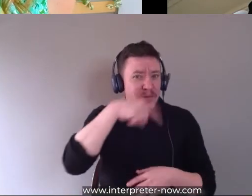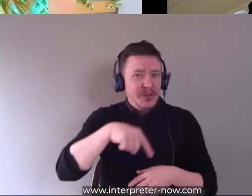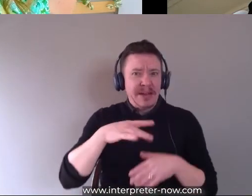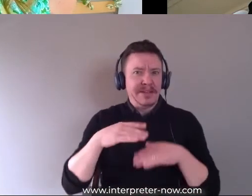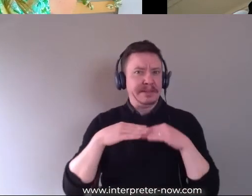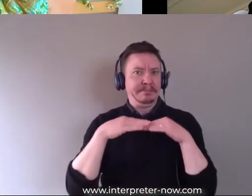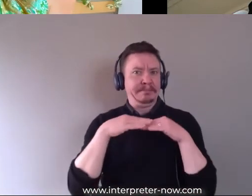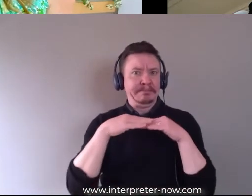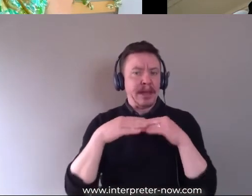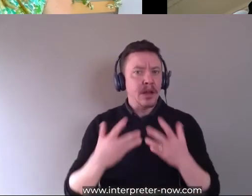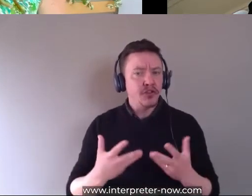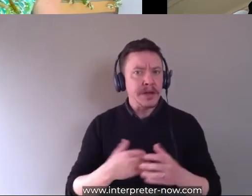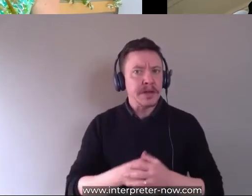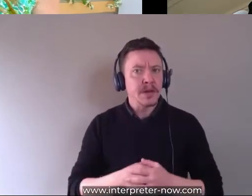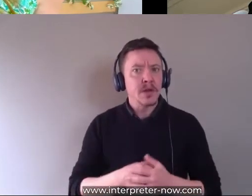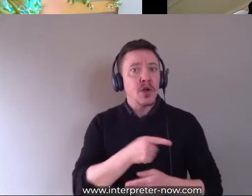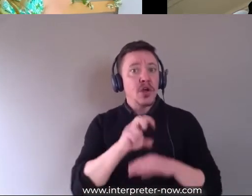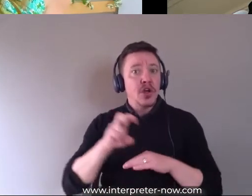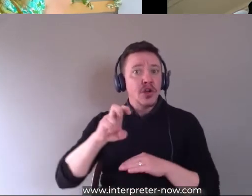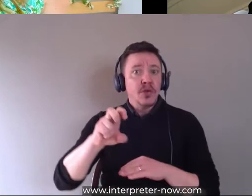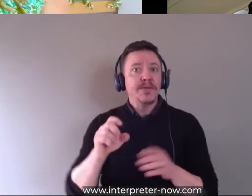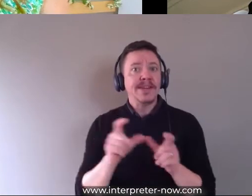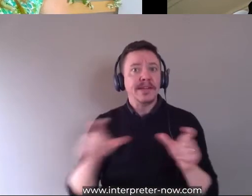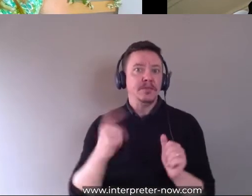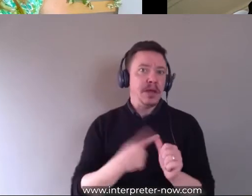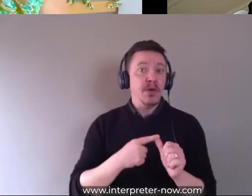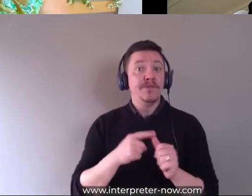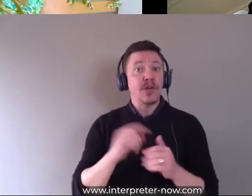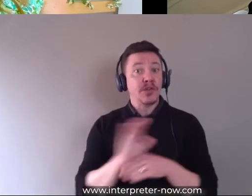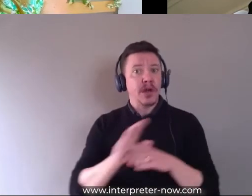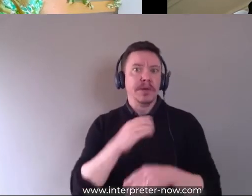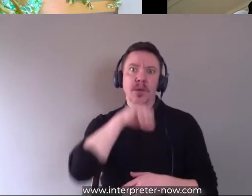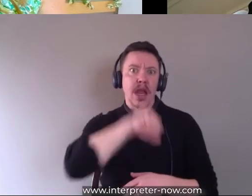it. You invest in people first companies, which I love, and also.